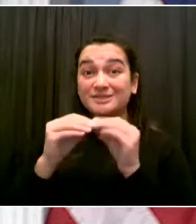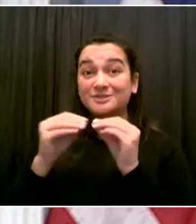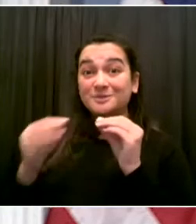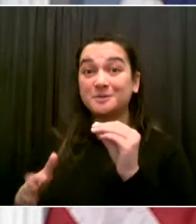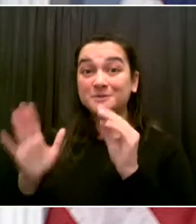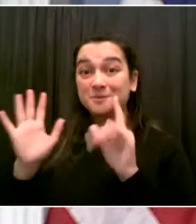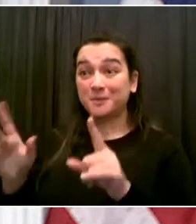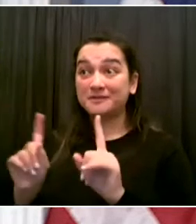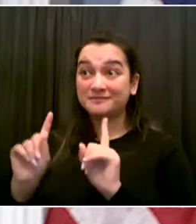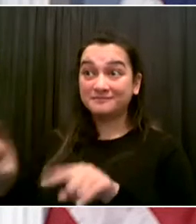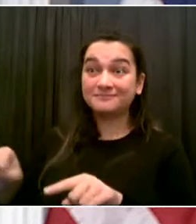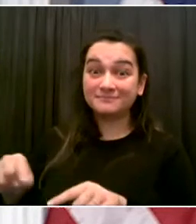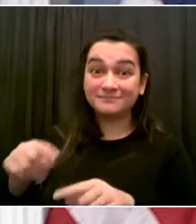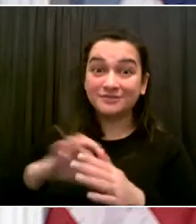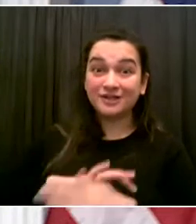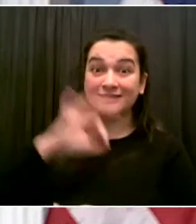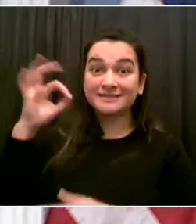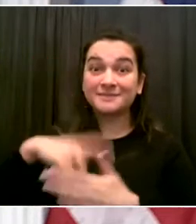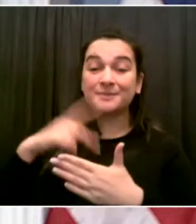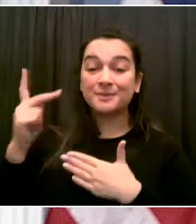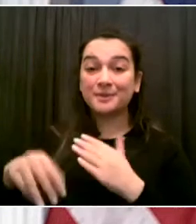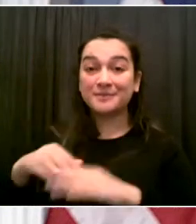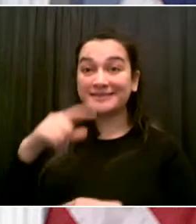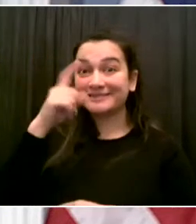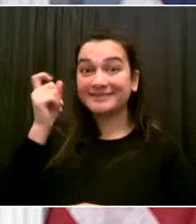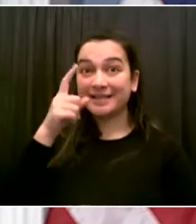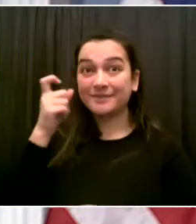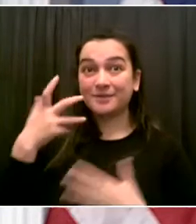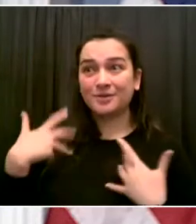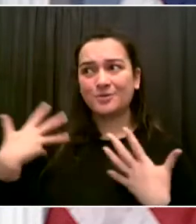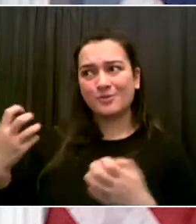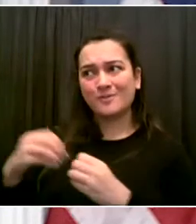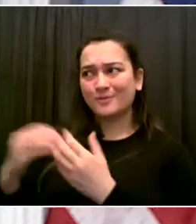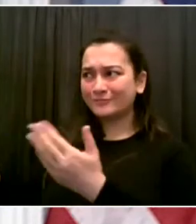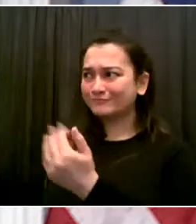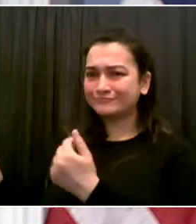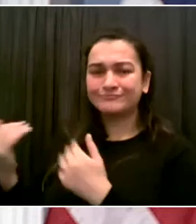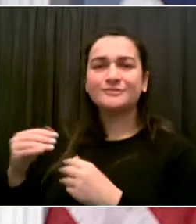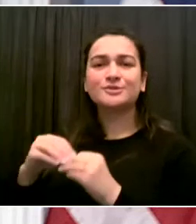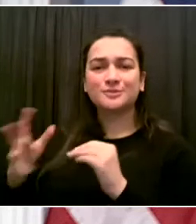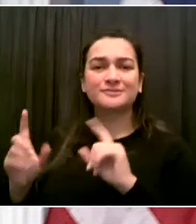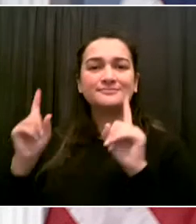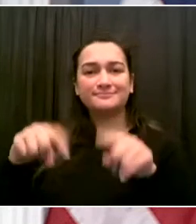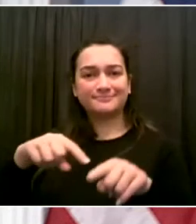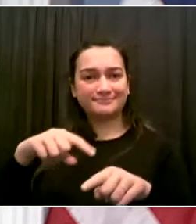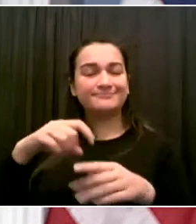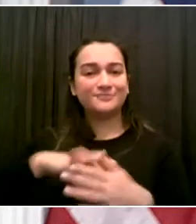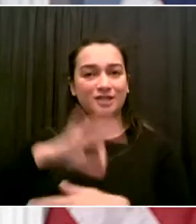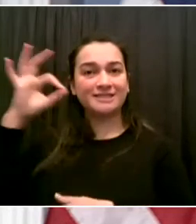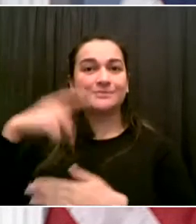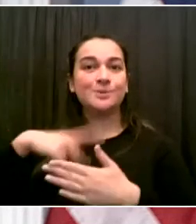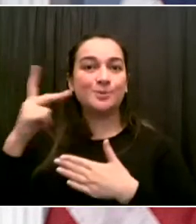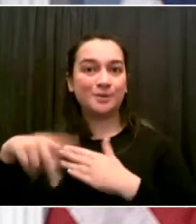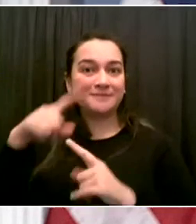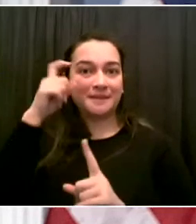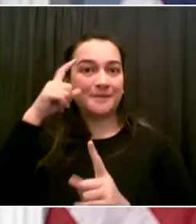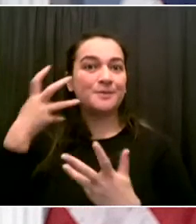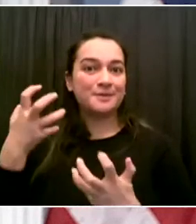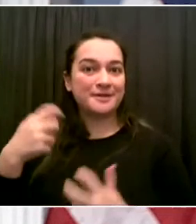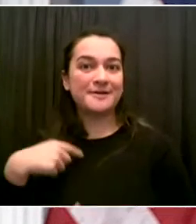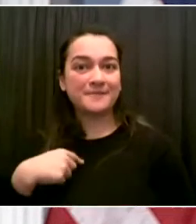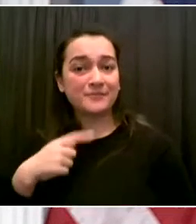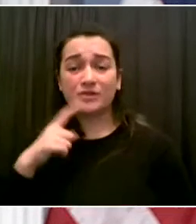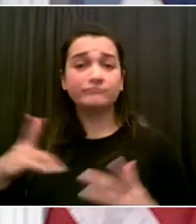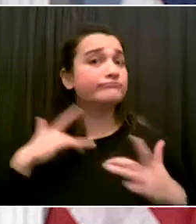take advantage of this opportunity. And we are just delighted at the resources that are giving us the opportunity to really lean into this program. That